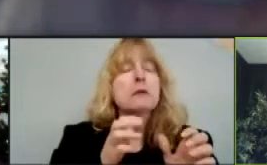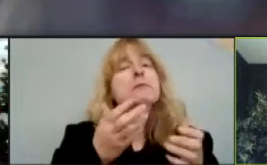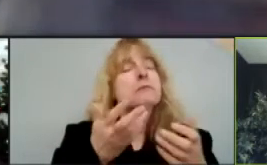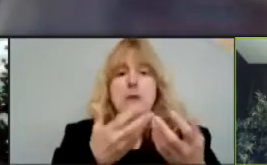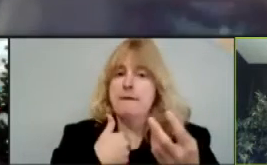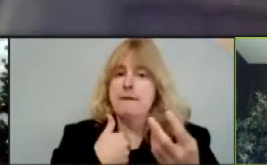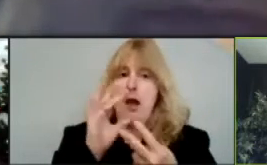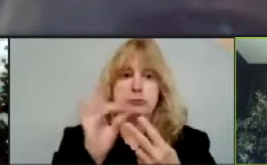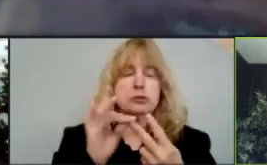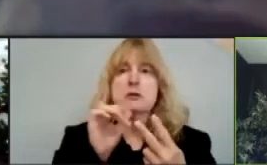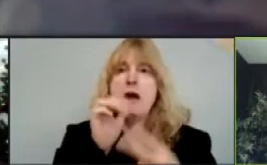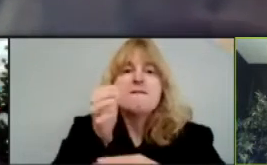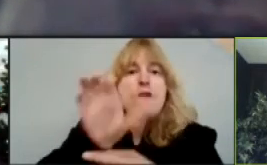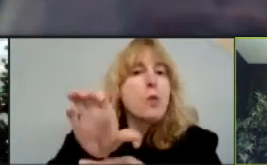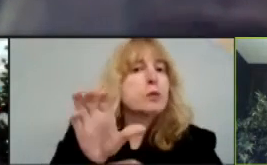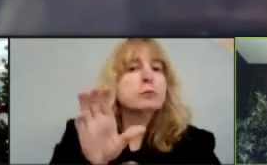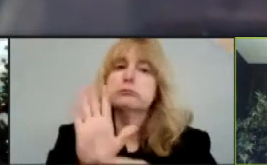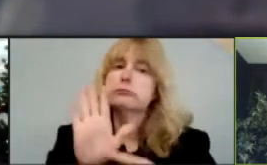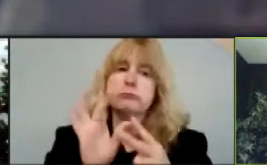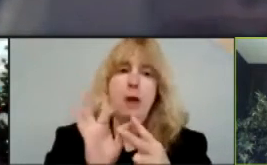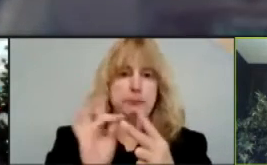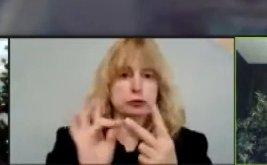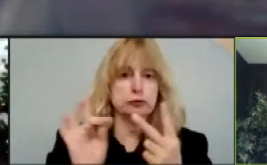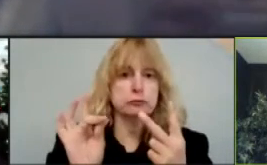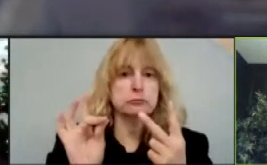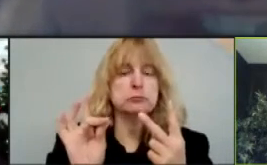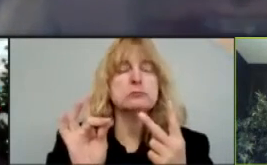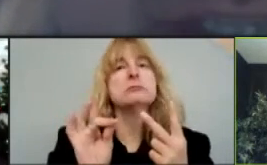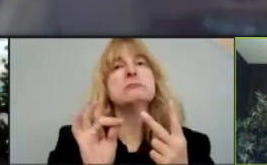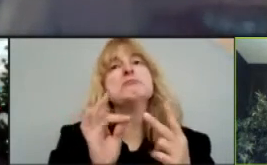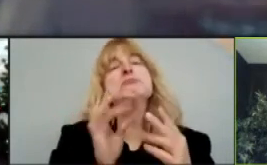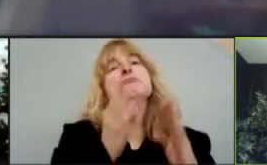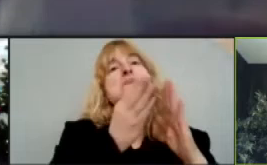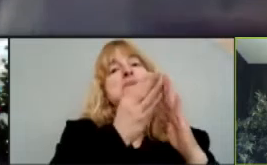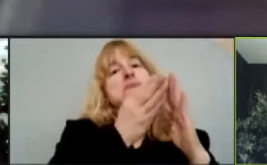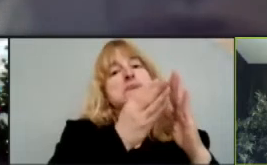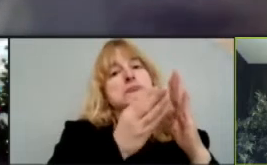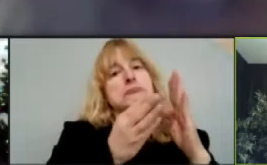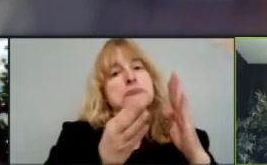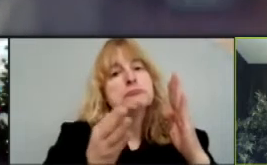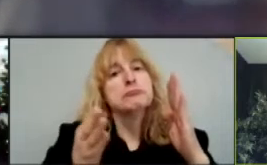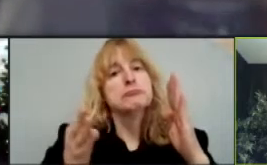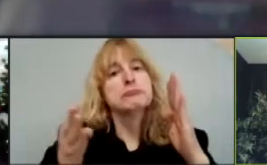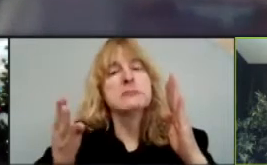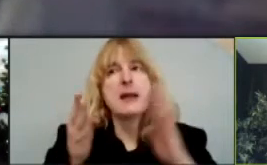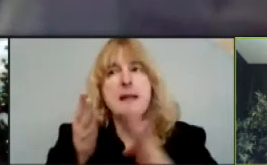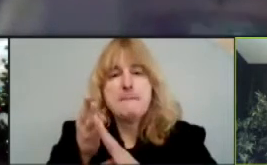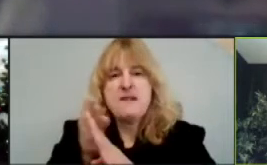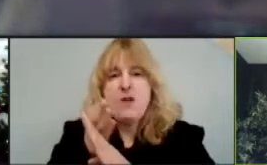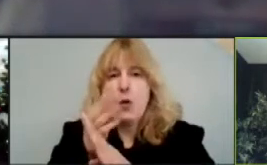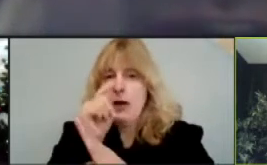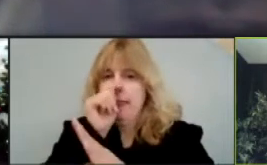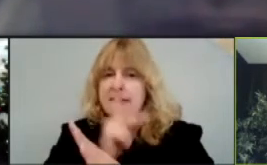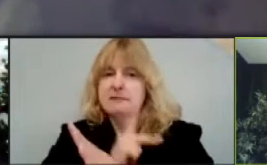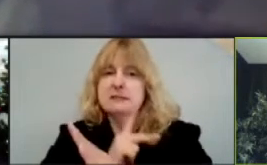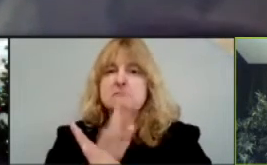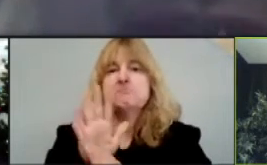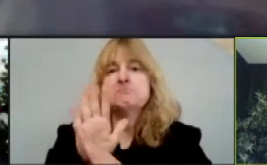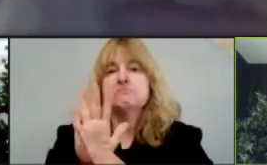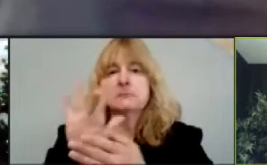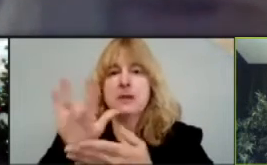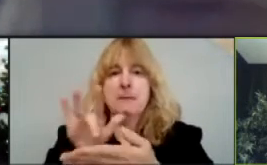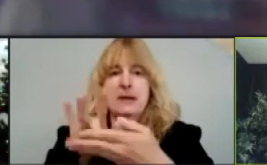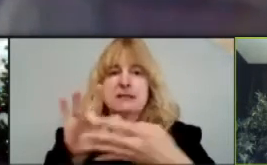At the same time, right around Thanksgiving, right before Thanksgiving, actually, mid-November,